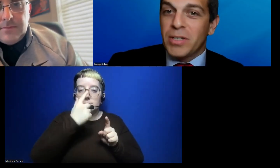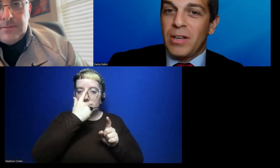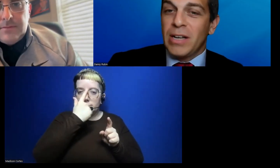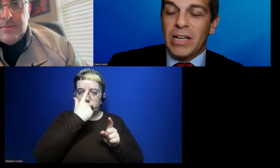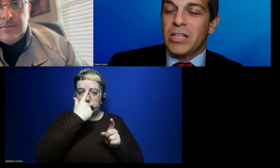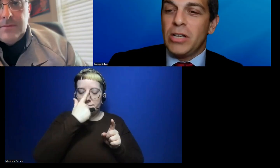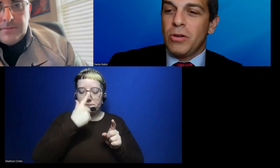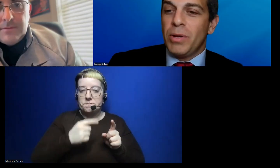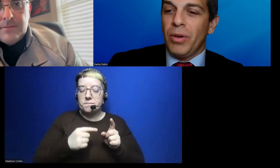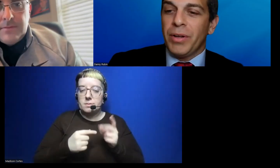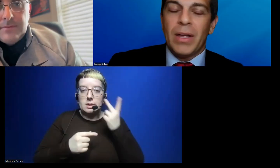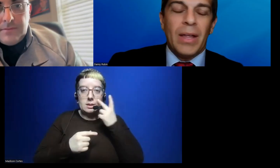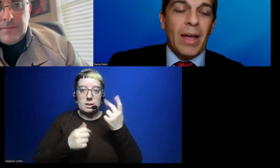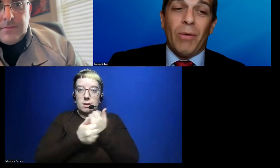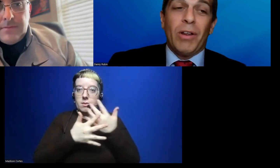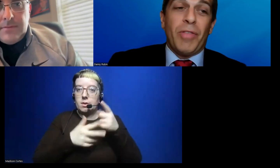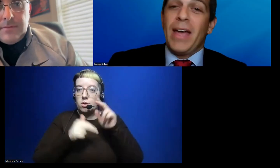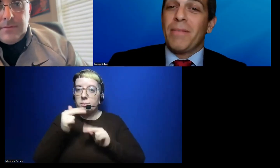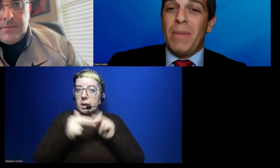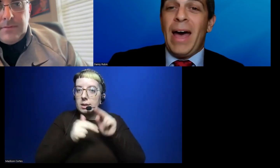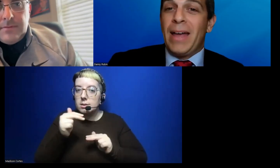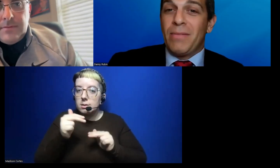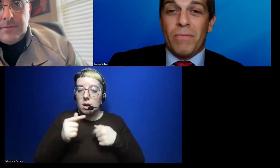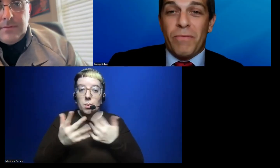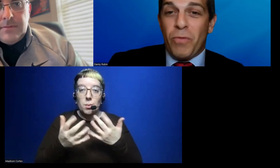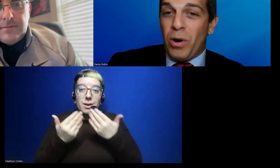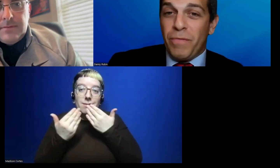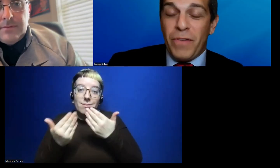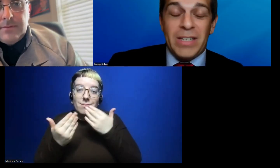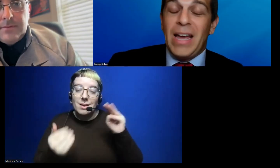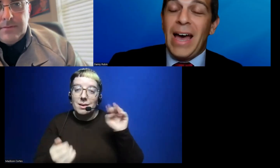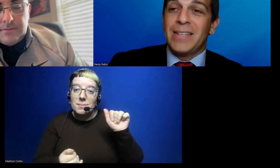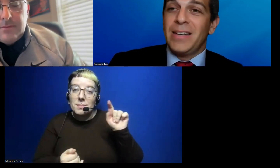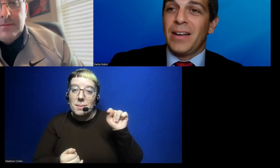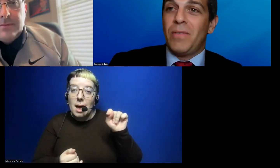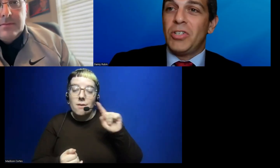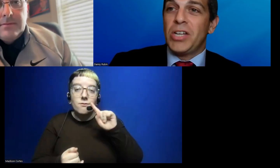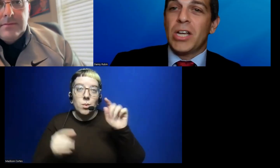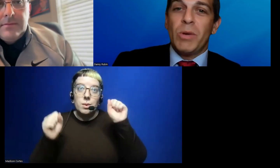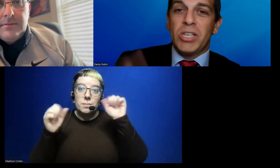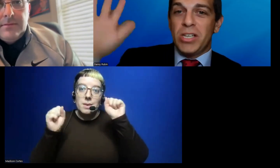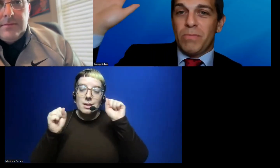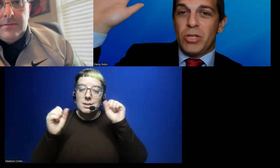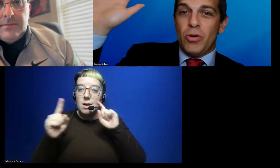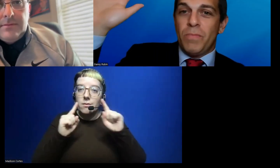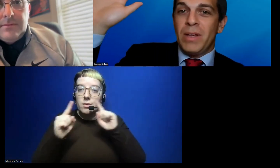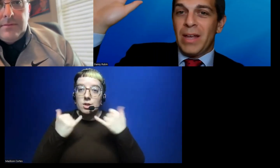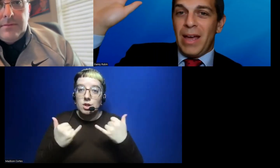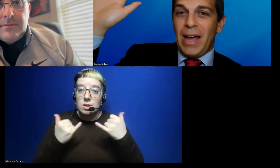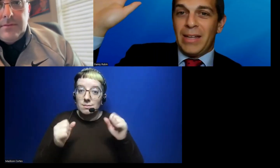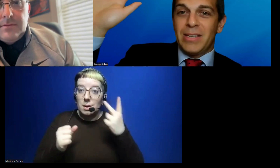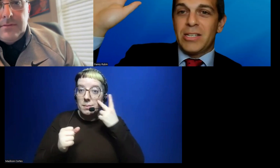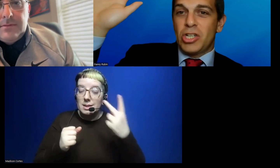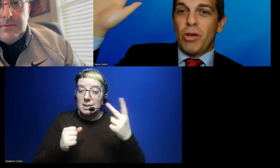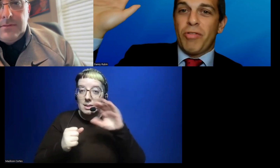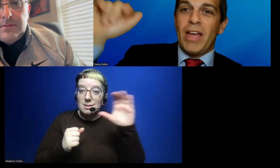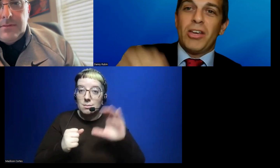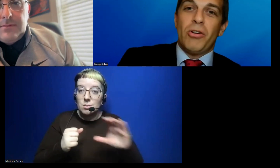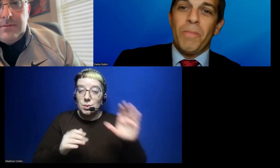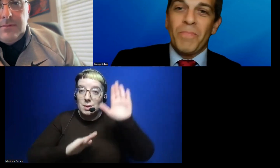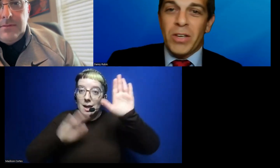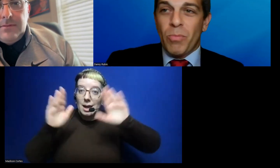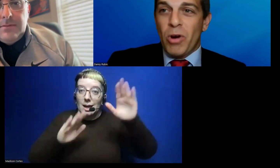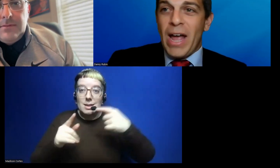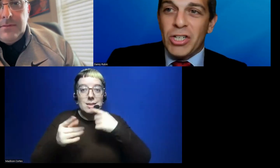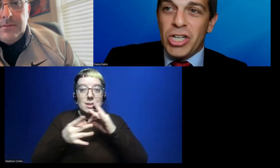you've built and continue to build. I want to thank Matt for a fantastic conversation. Can we see some Zoom hands to show